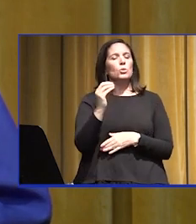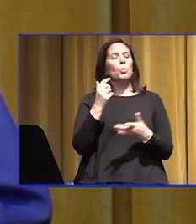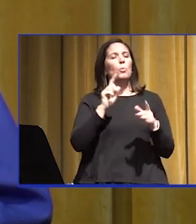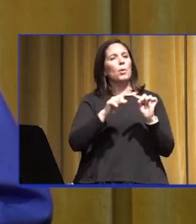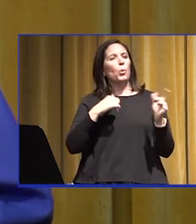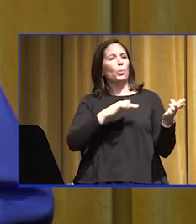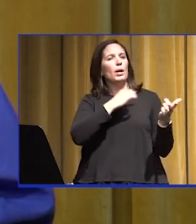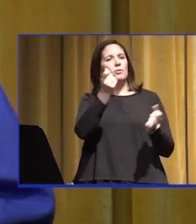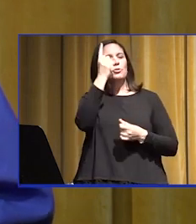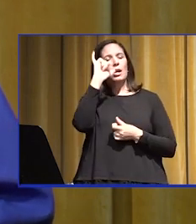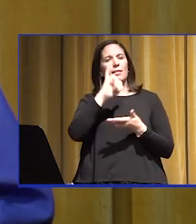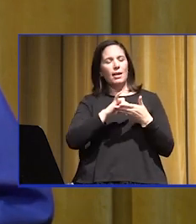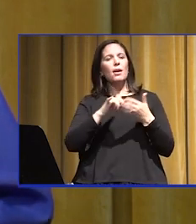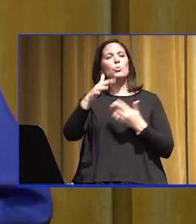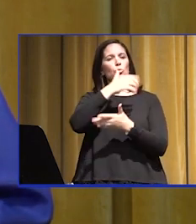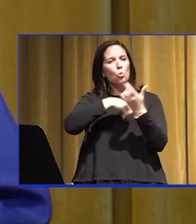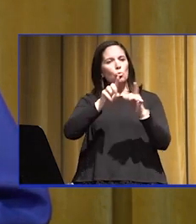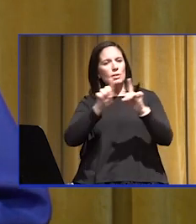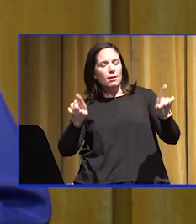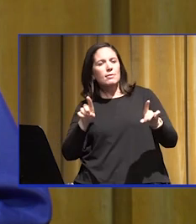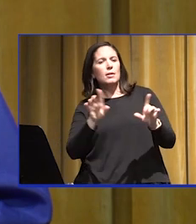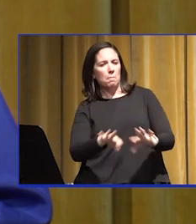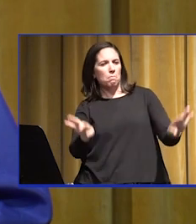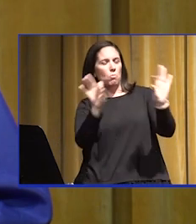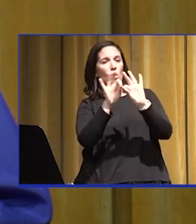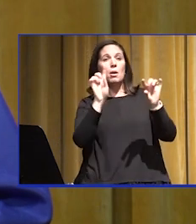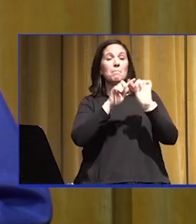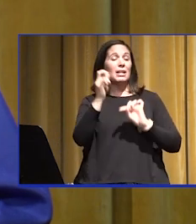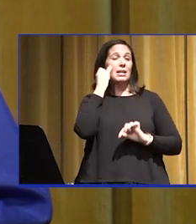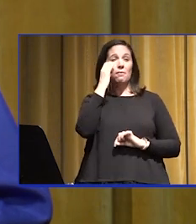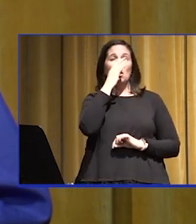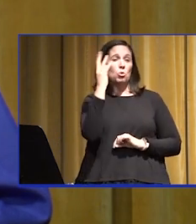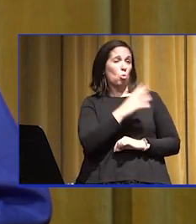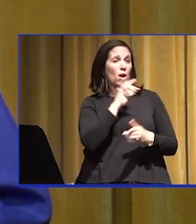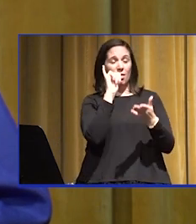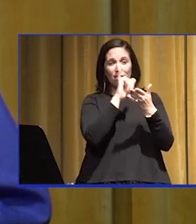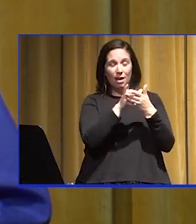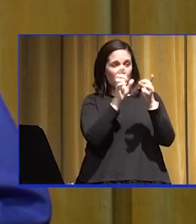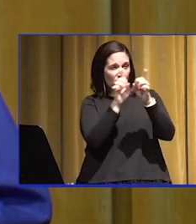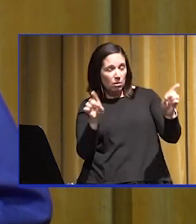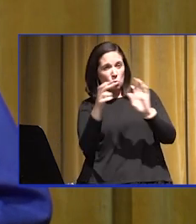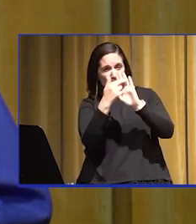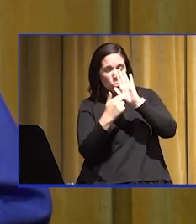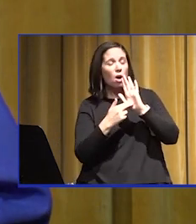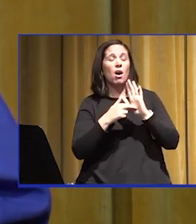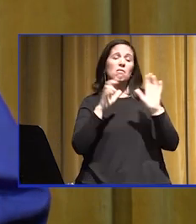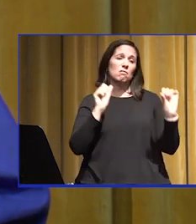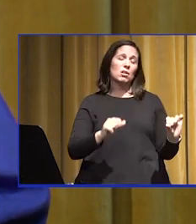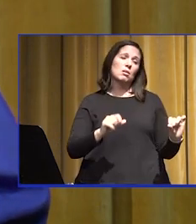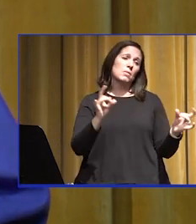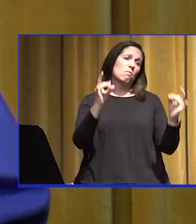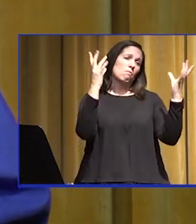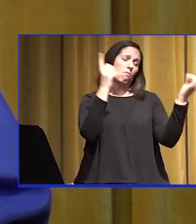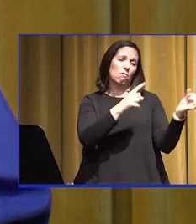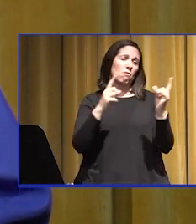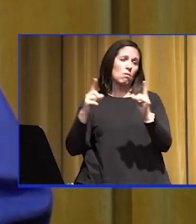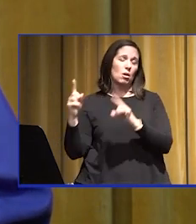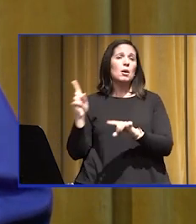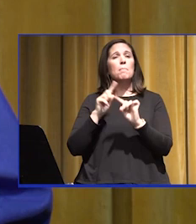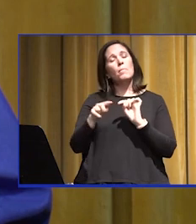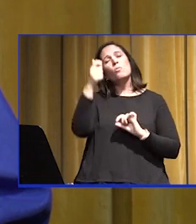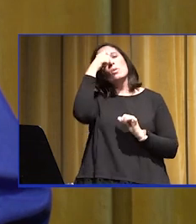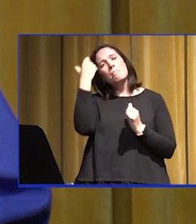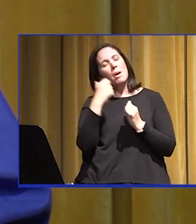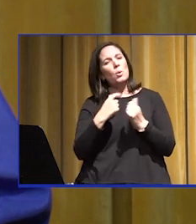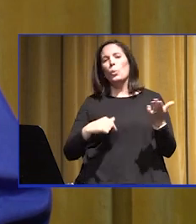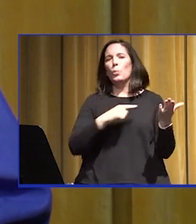distancing. For even one person to ignore social distancing guidelines could be disastrous. It is crucial that we